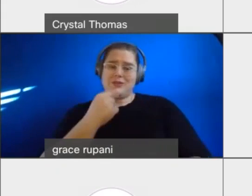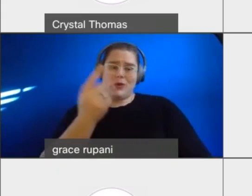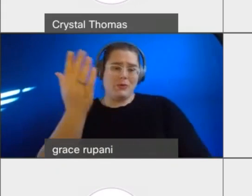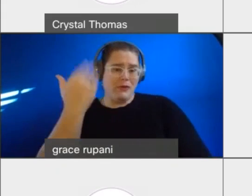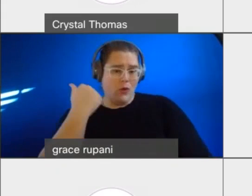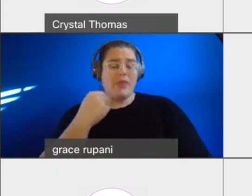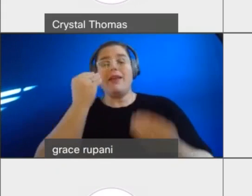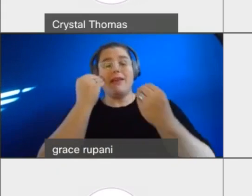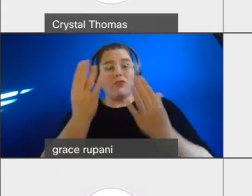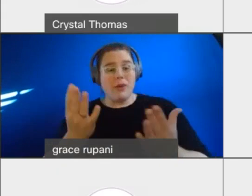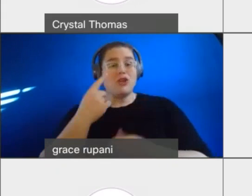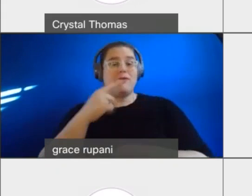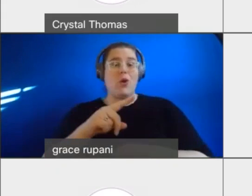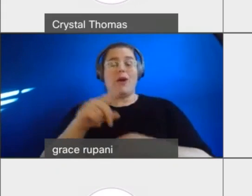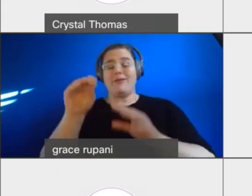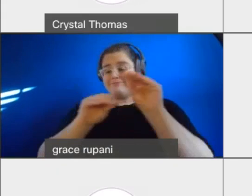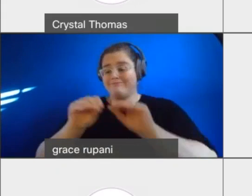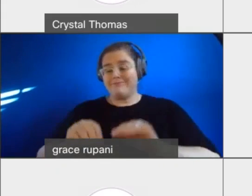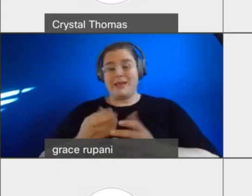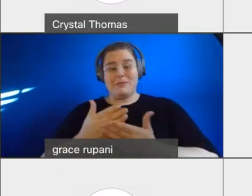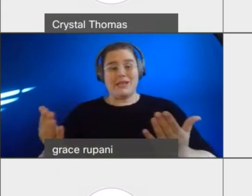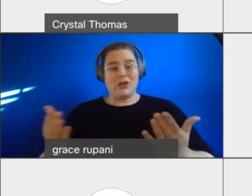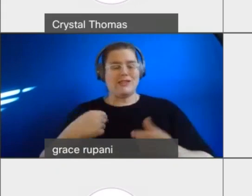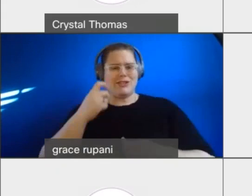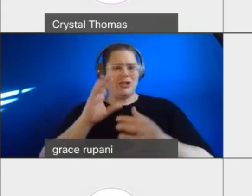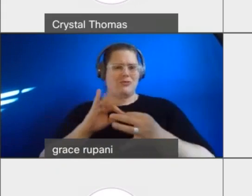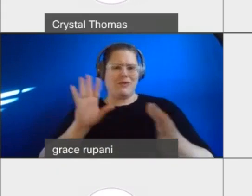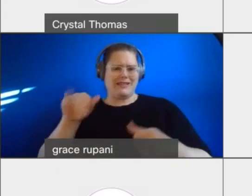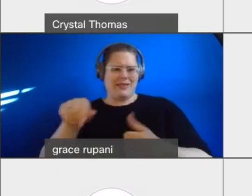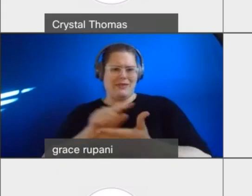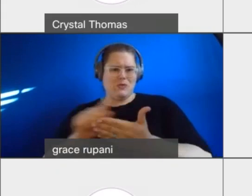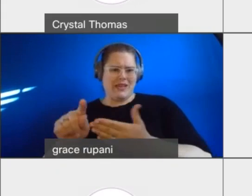pull those materials together is only just now available.